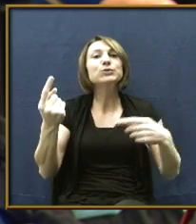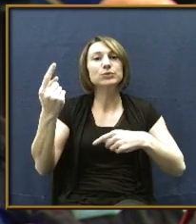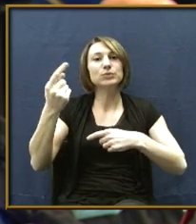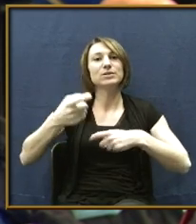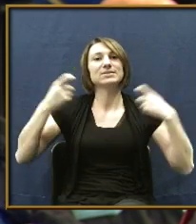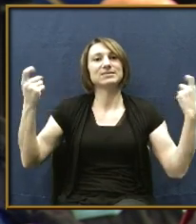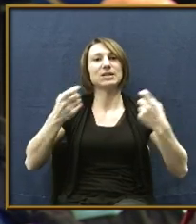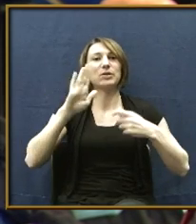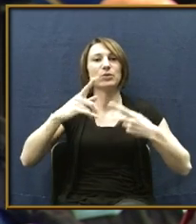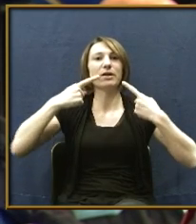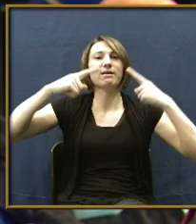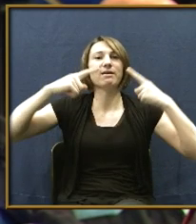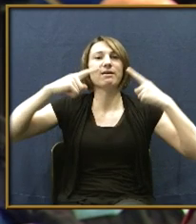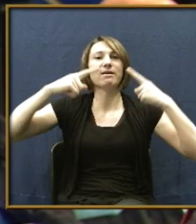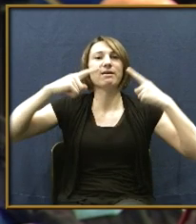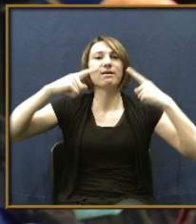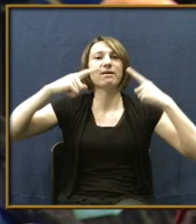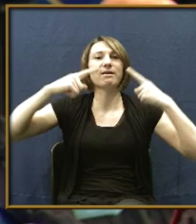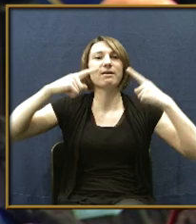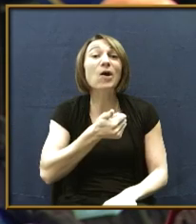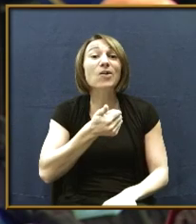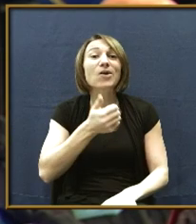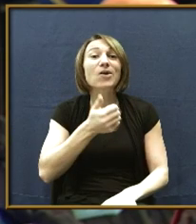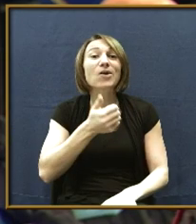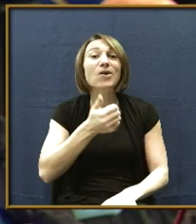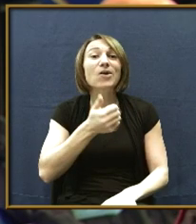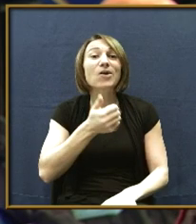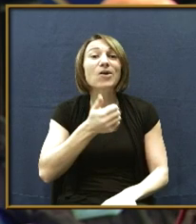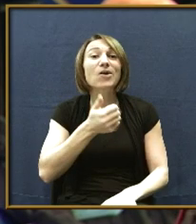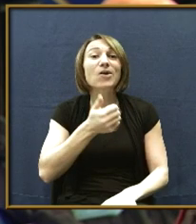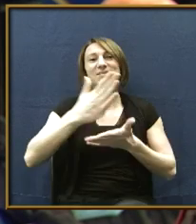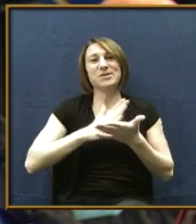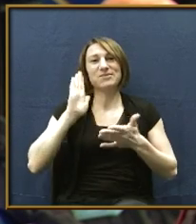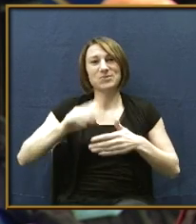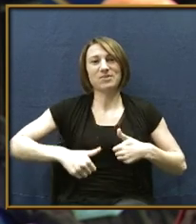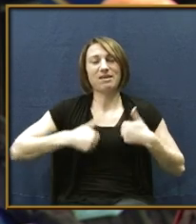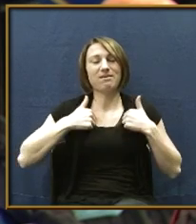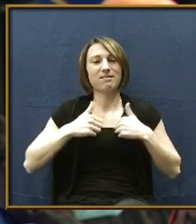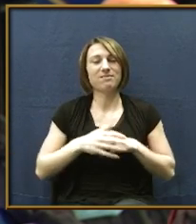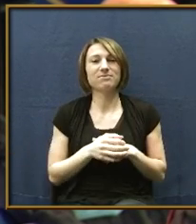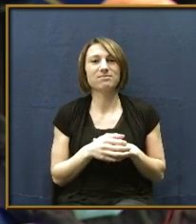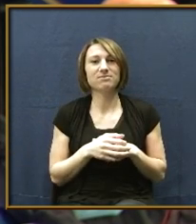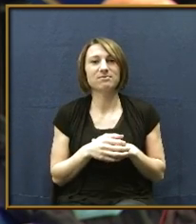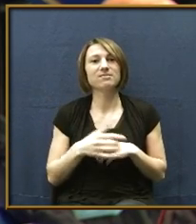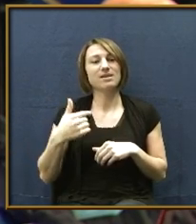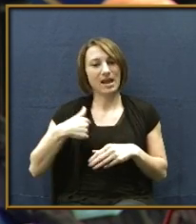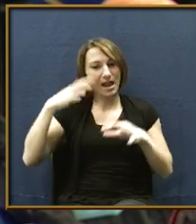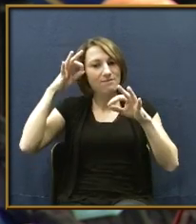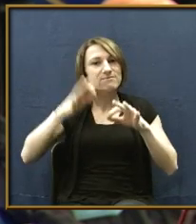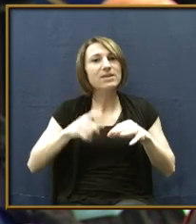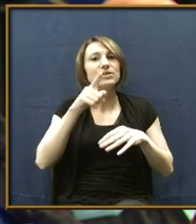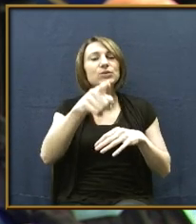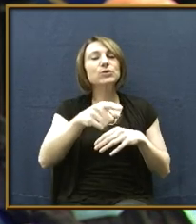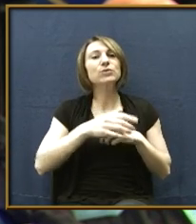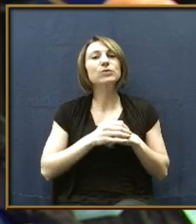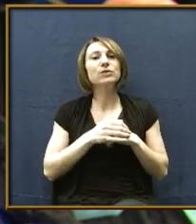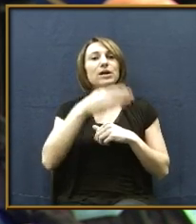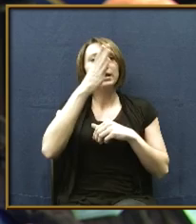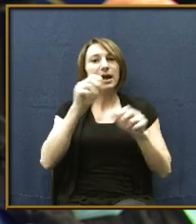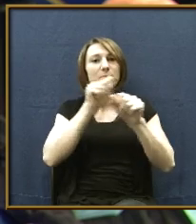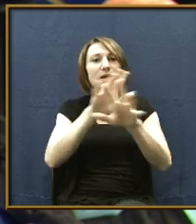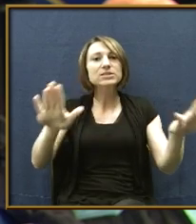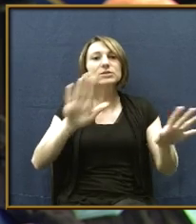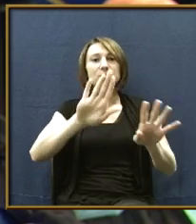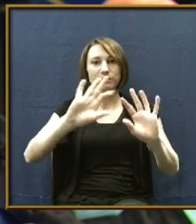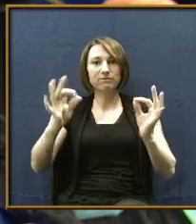accomplishments. And let tomorrow's chapter. I have faith in you. May God bless you and your